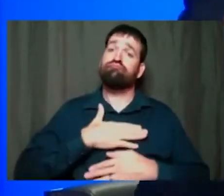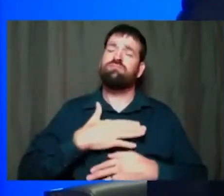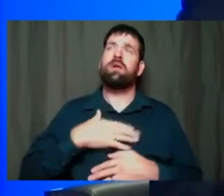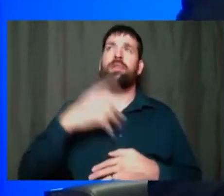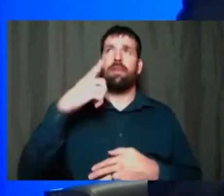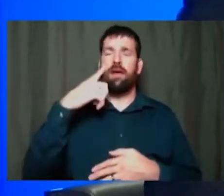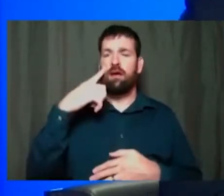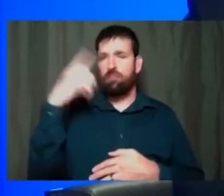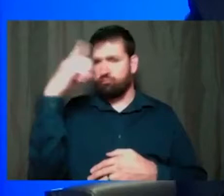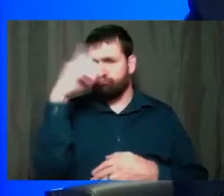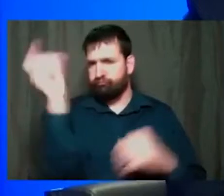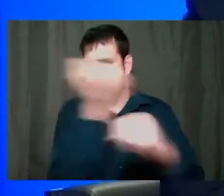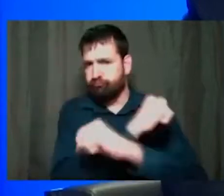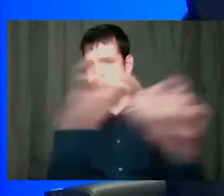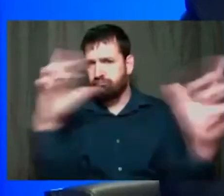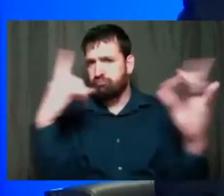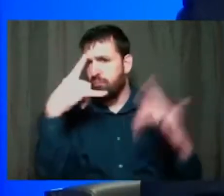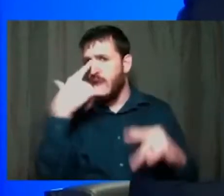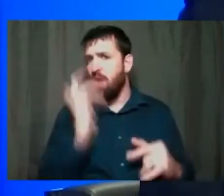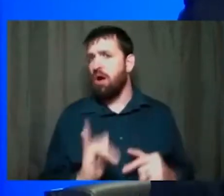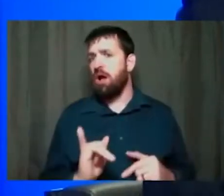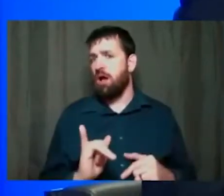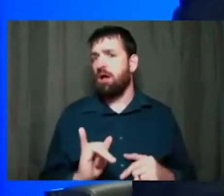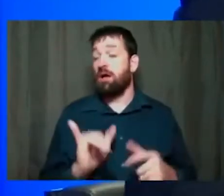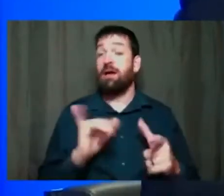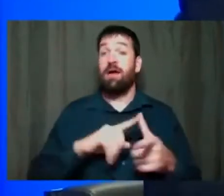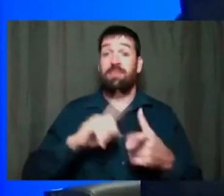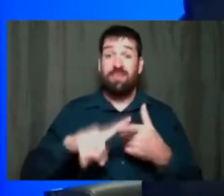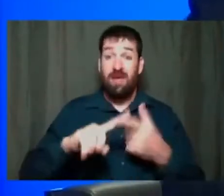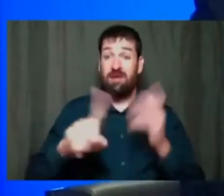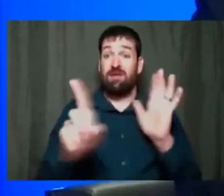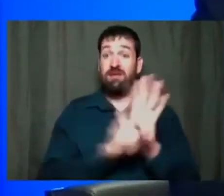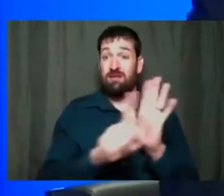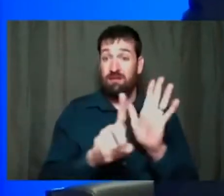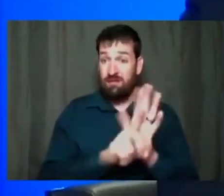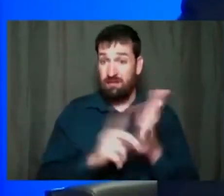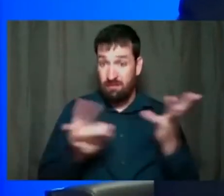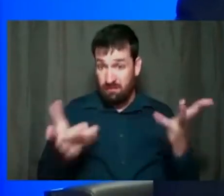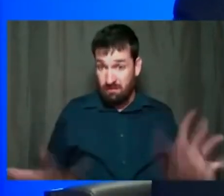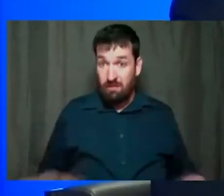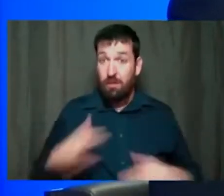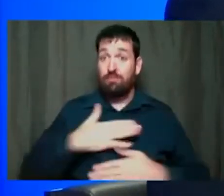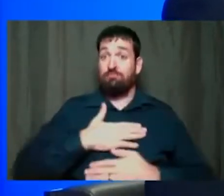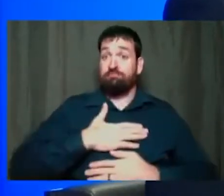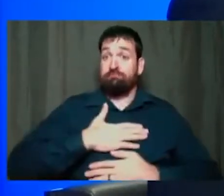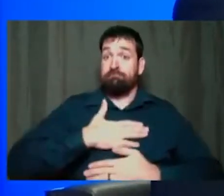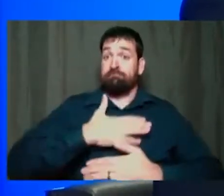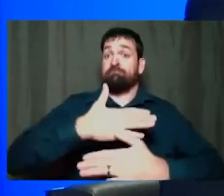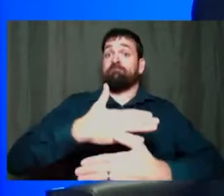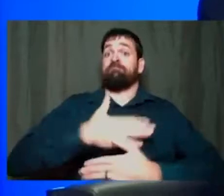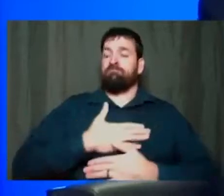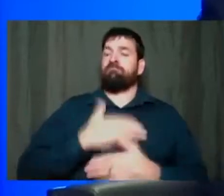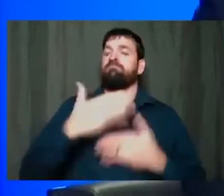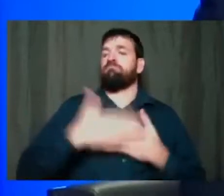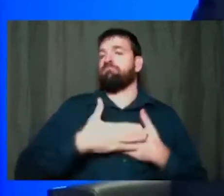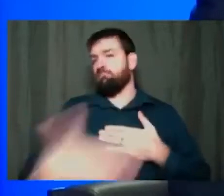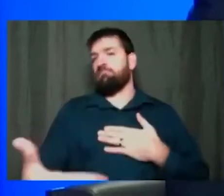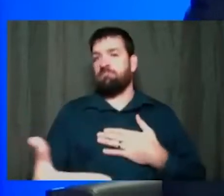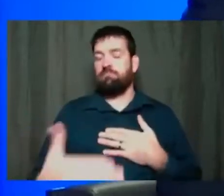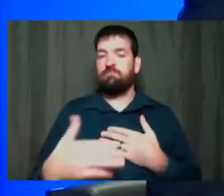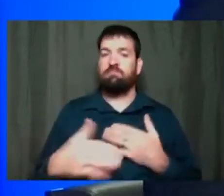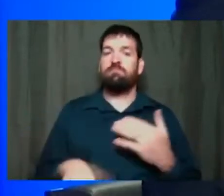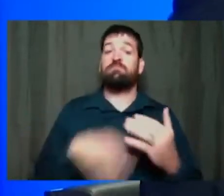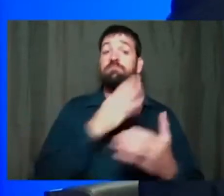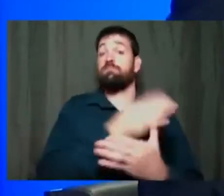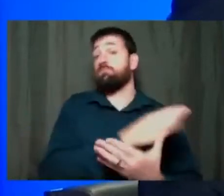Just imagine through it. And then when your alarm goes off, one more good deep breath, and then go about your day. The next step to get at that intentional